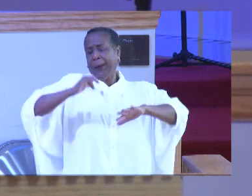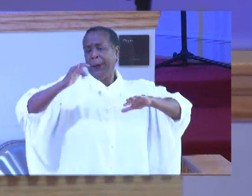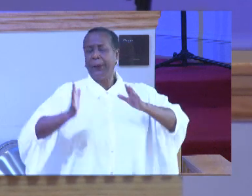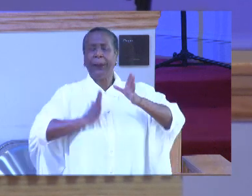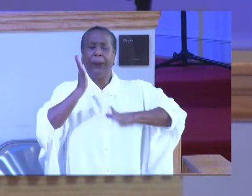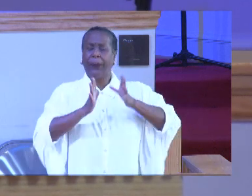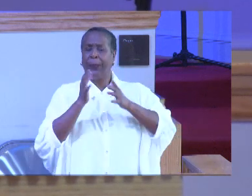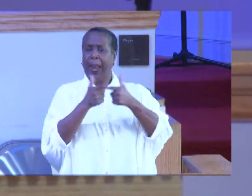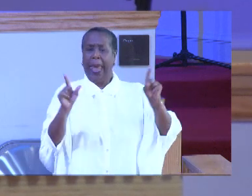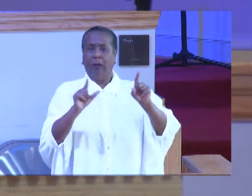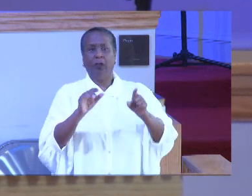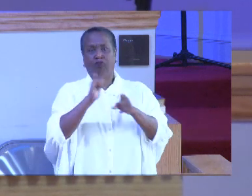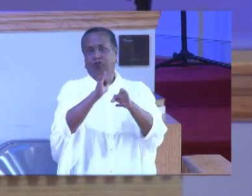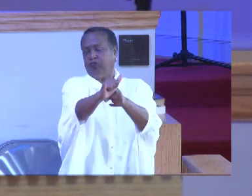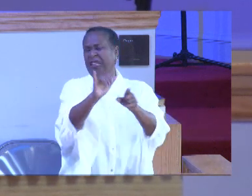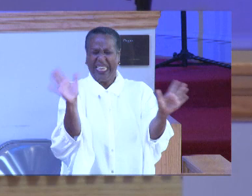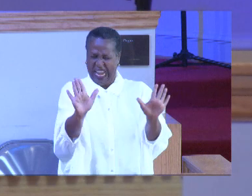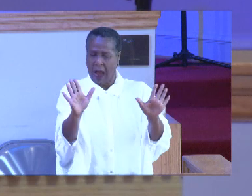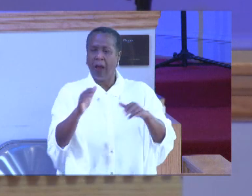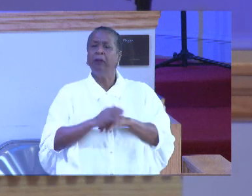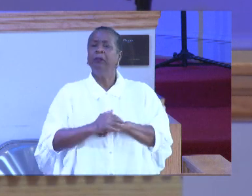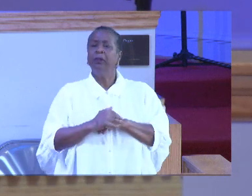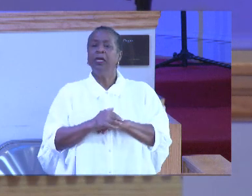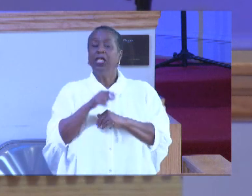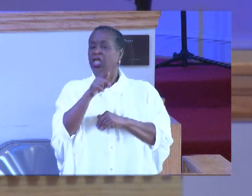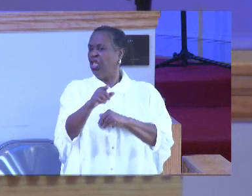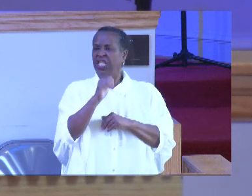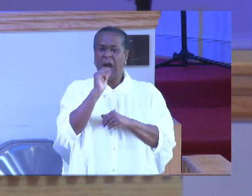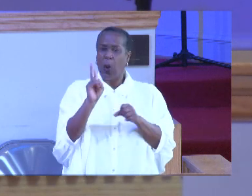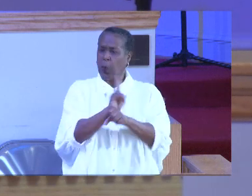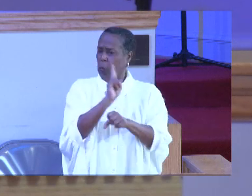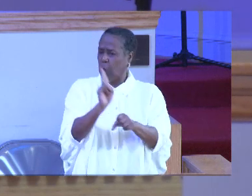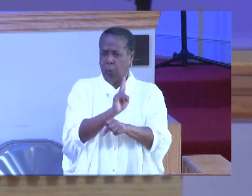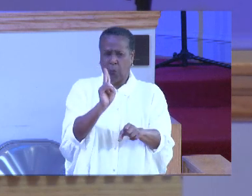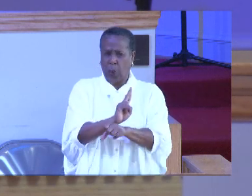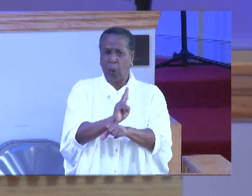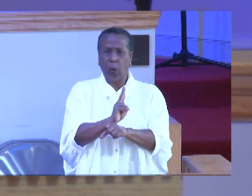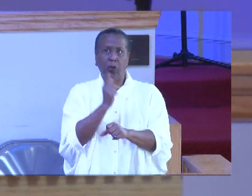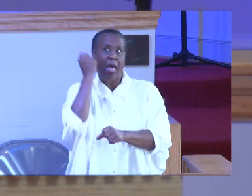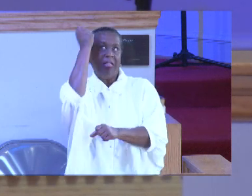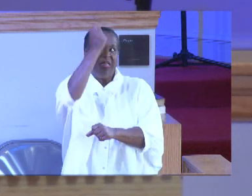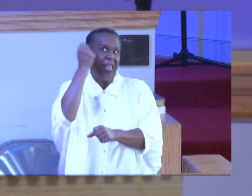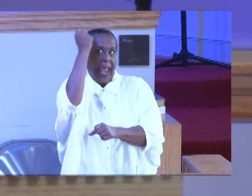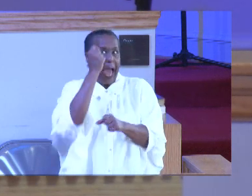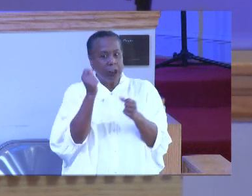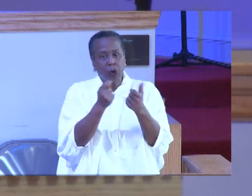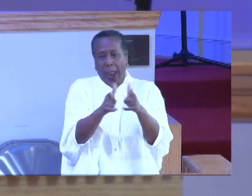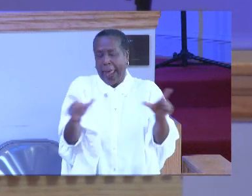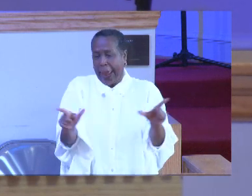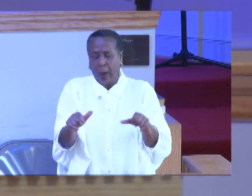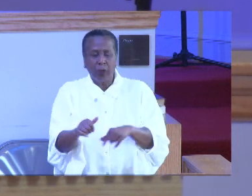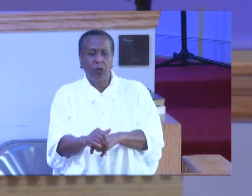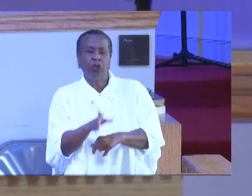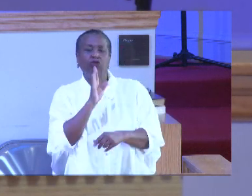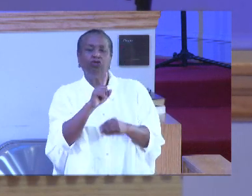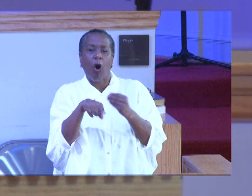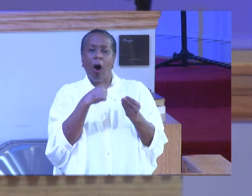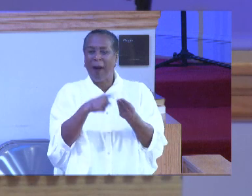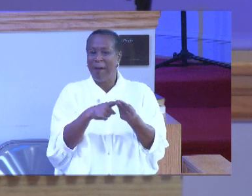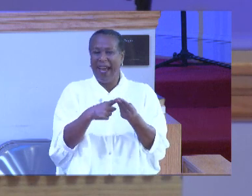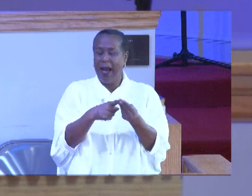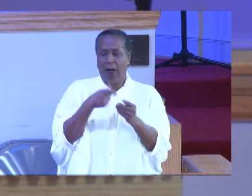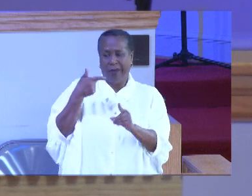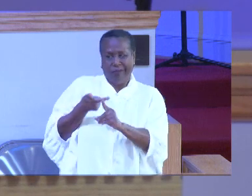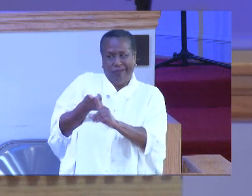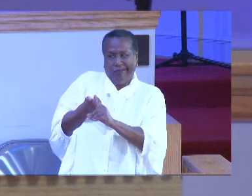nomenclature of the academy. She does not use soteriological language to talk about the